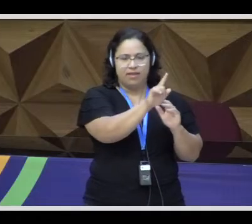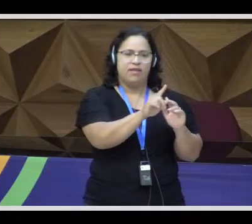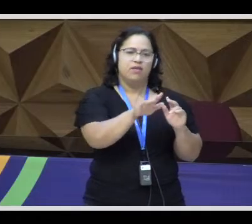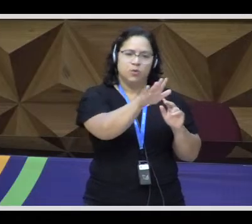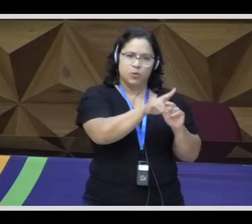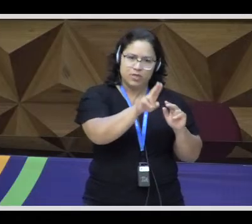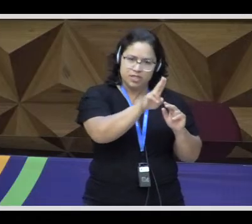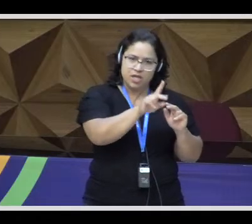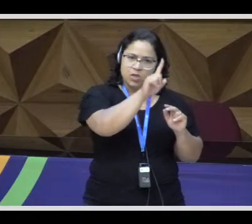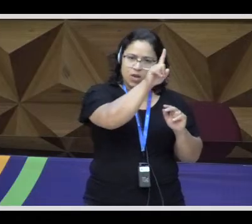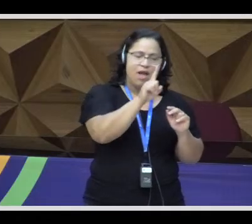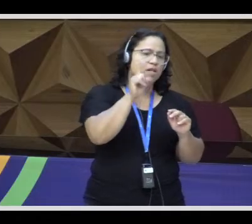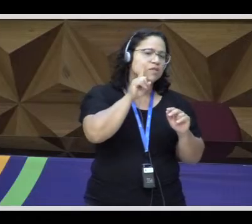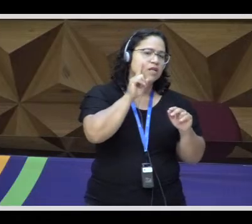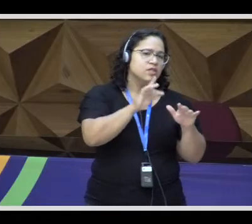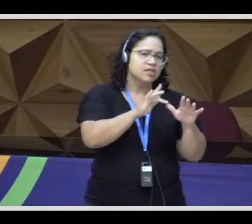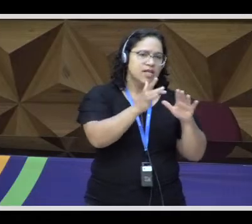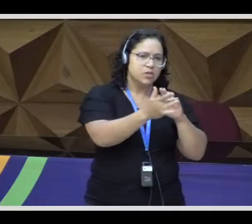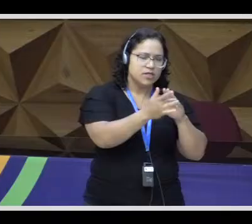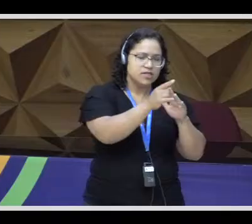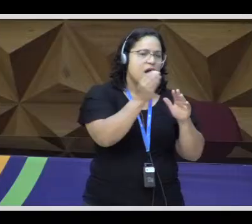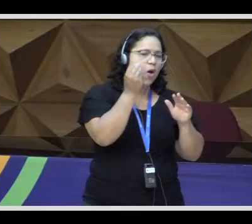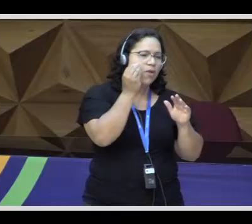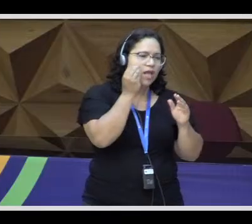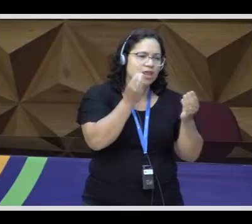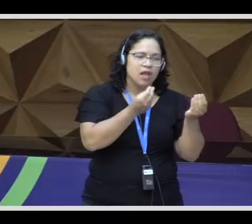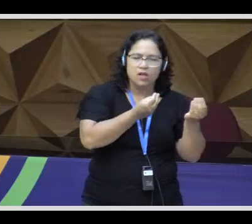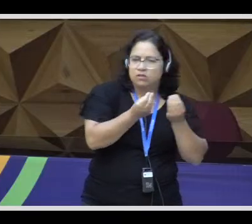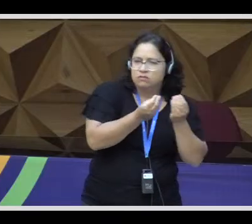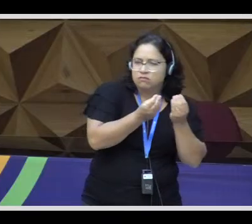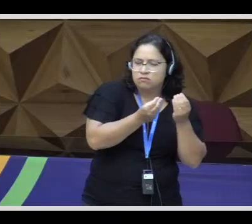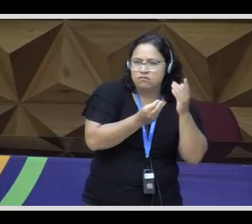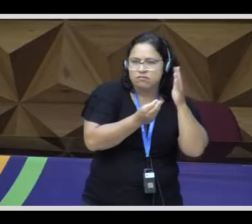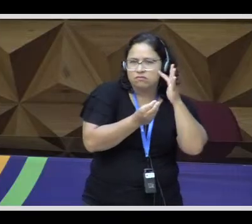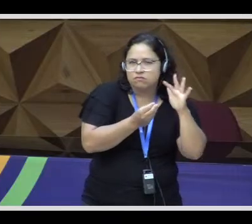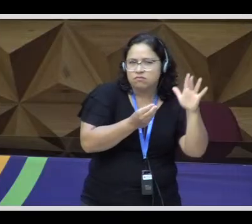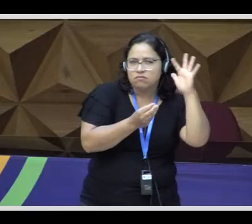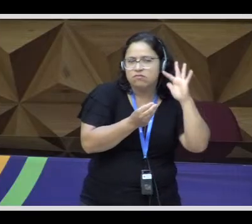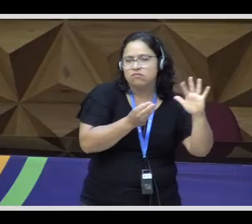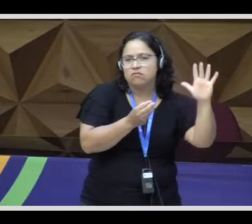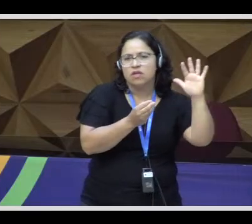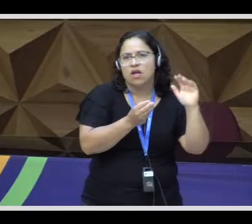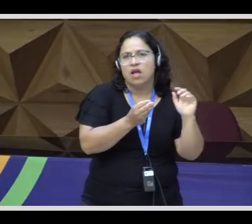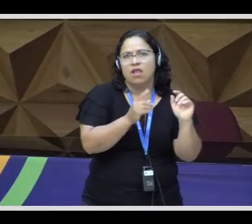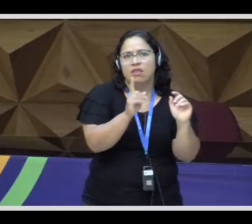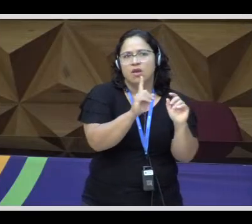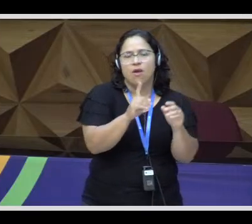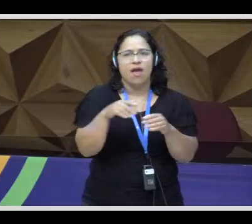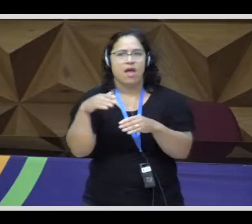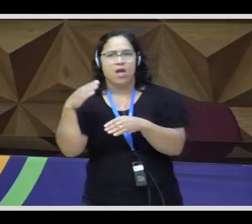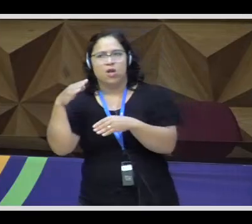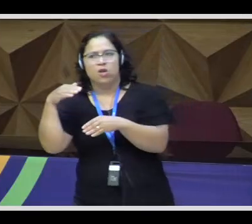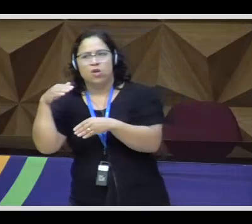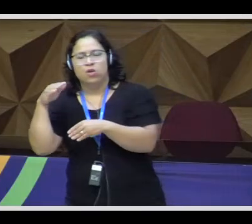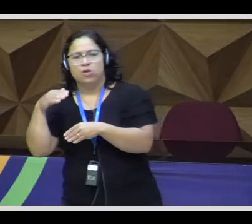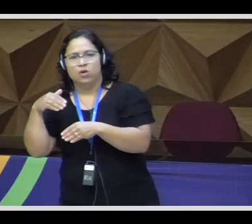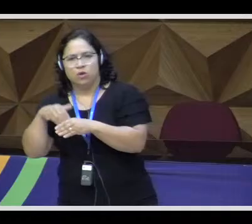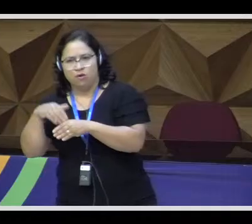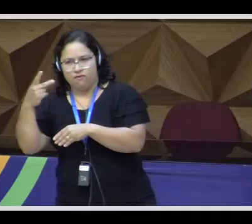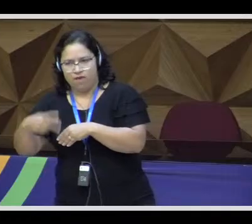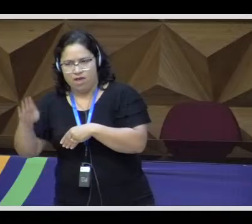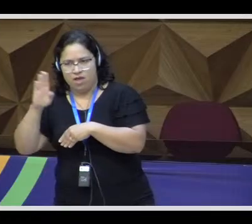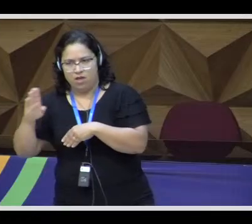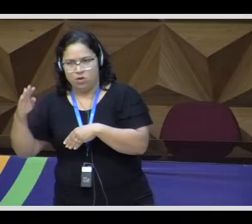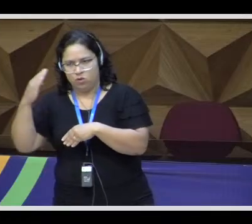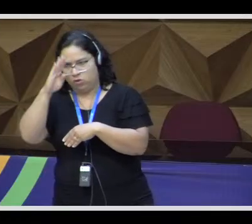of trying to predict Lula and Bolsonaro, he's trying to predict Trump and Biden in the last election